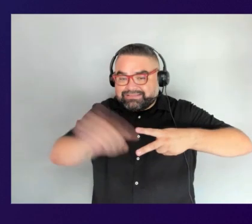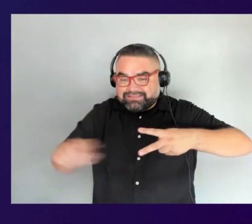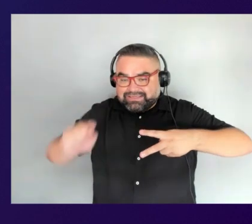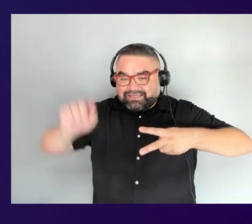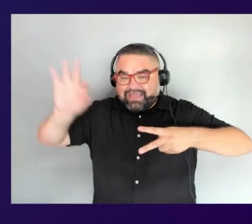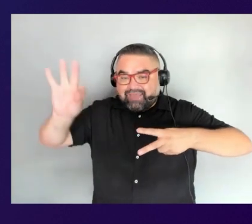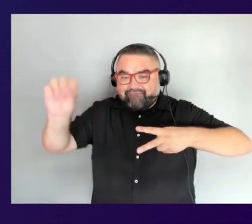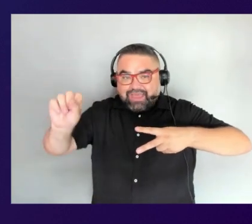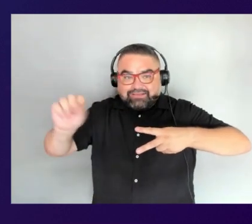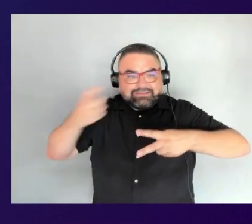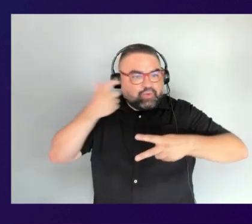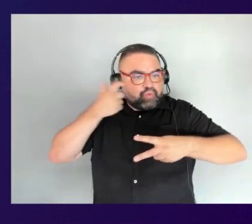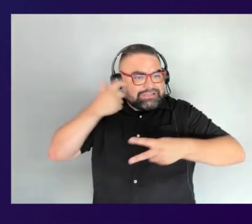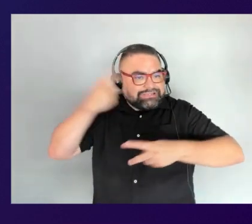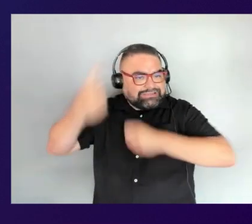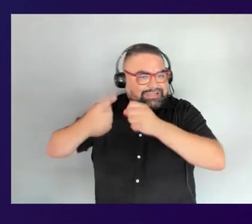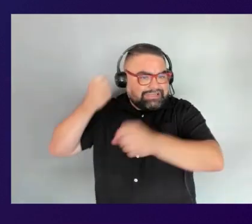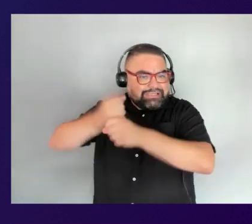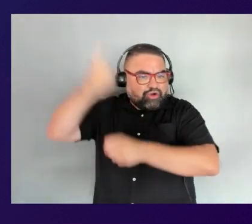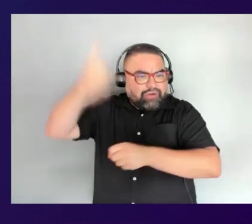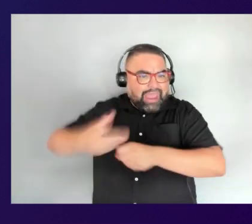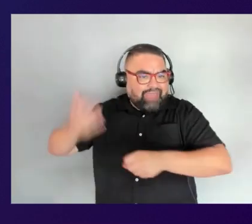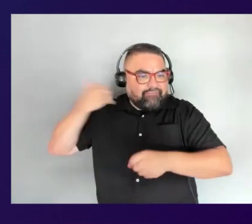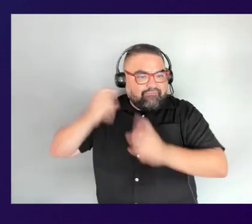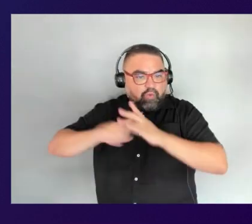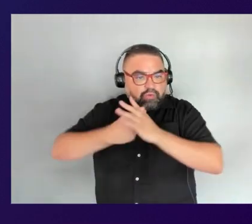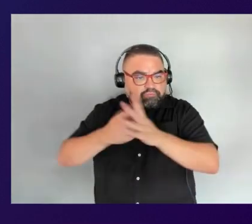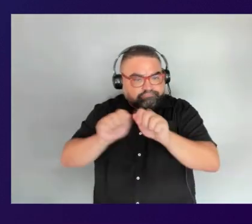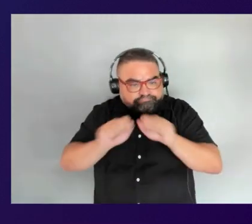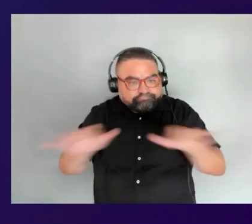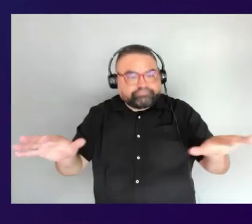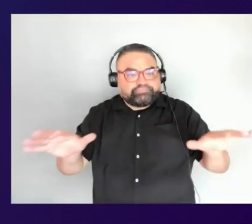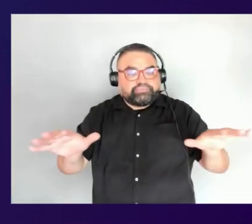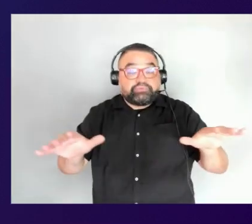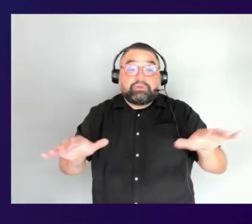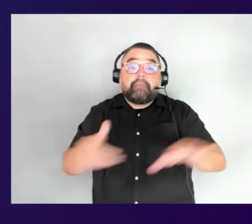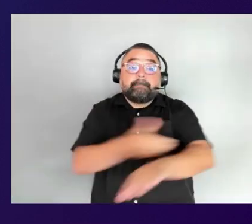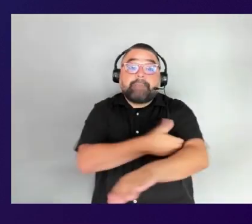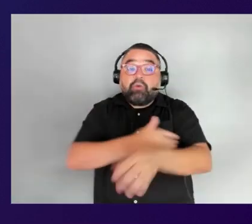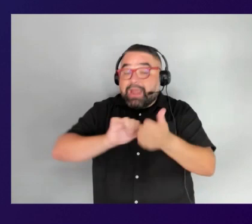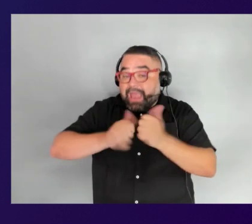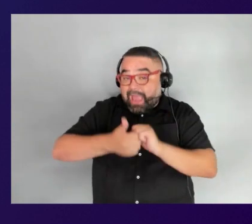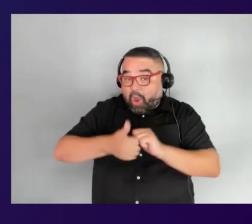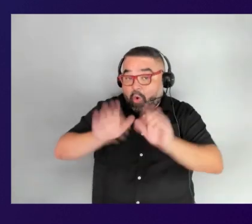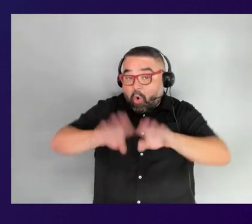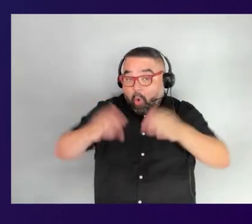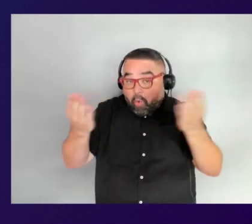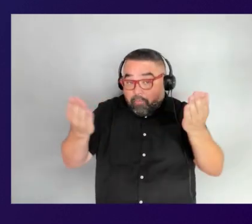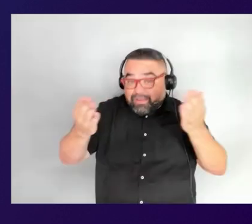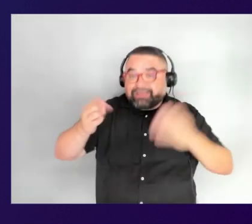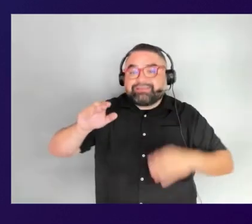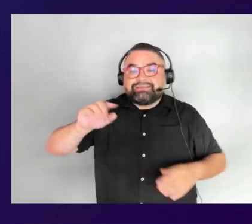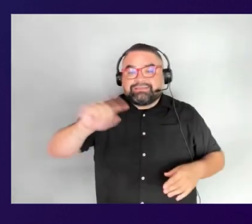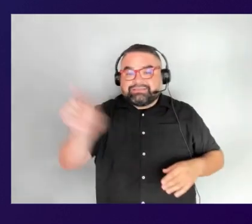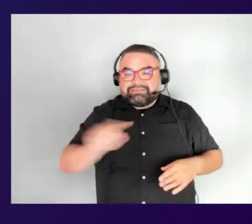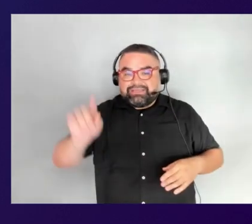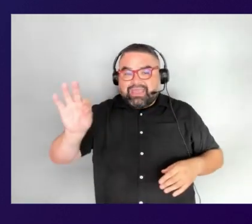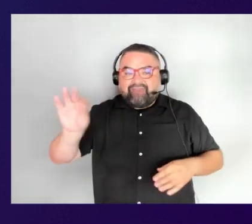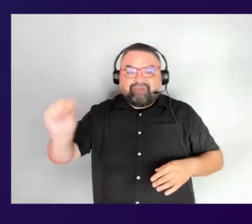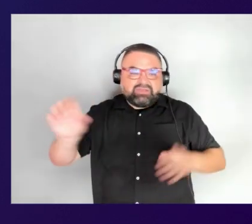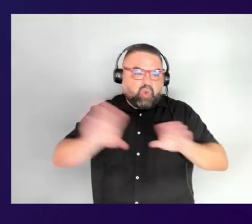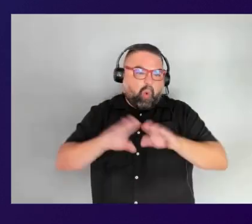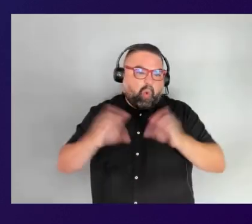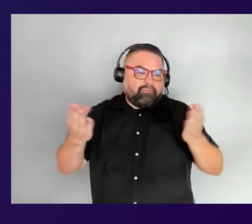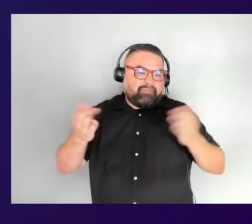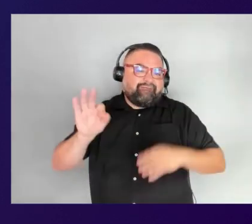about a year and a half back. And it's powered by the popular OpenZFS open source file system. For those of you not familiar